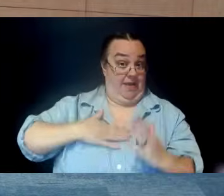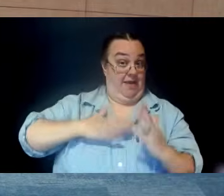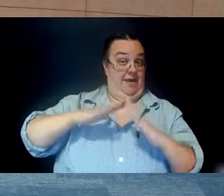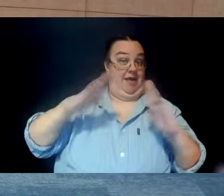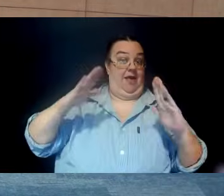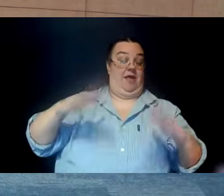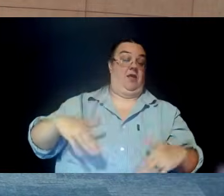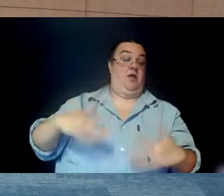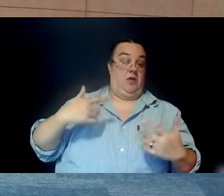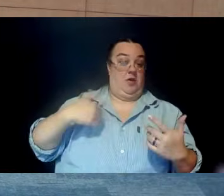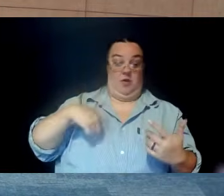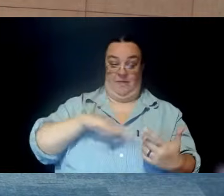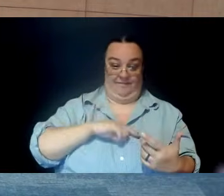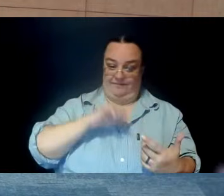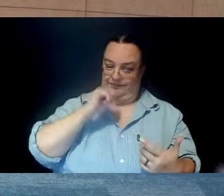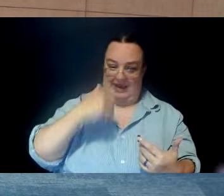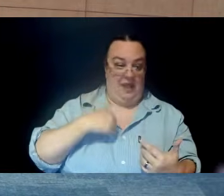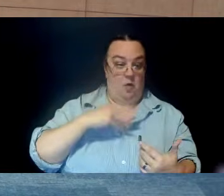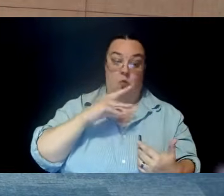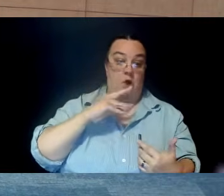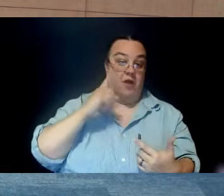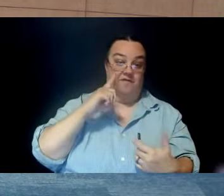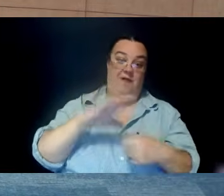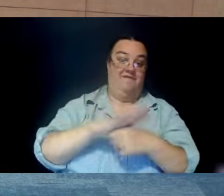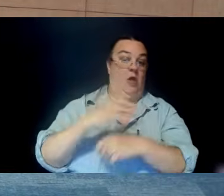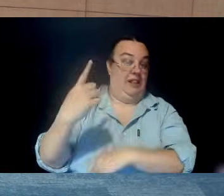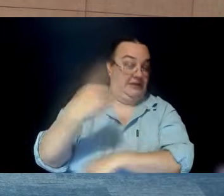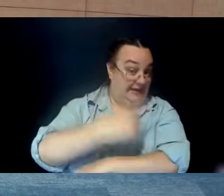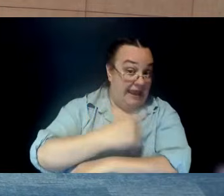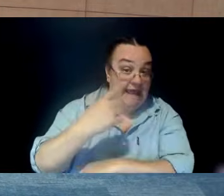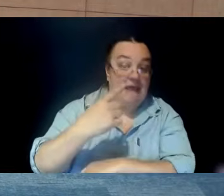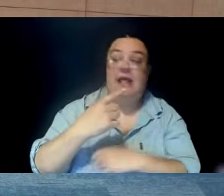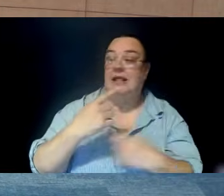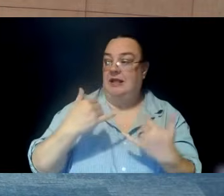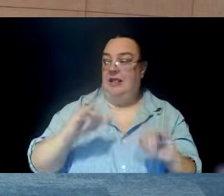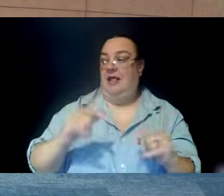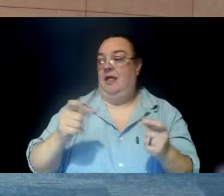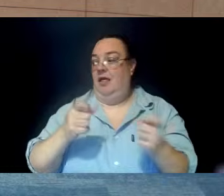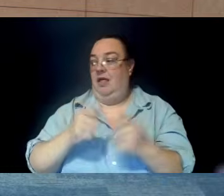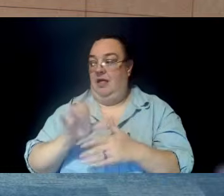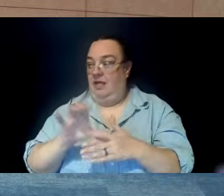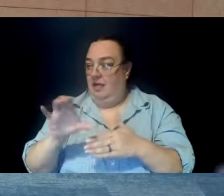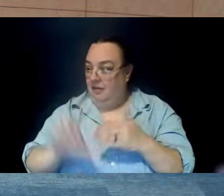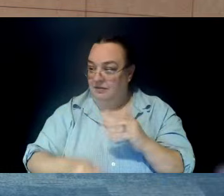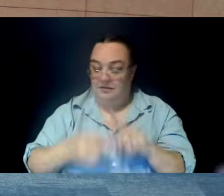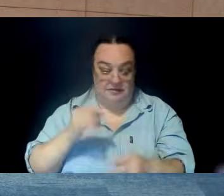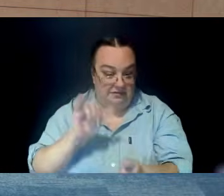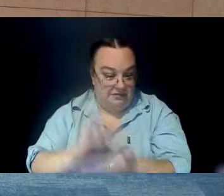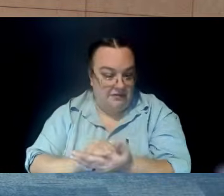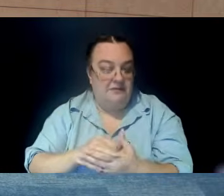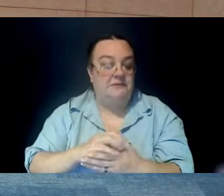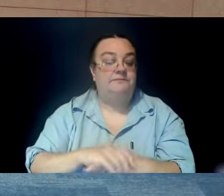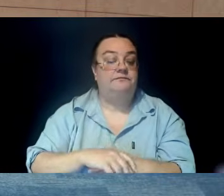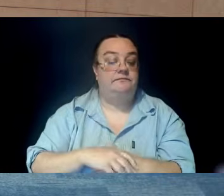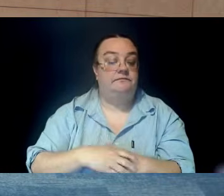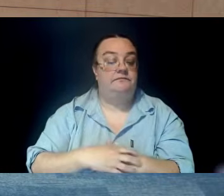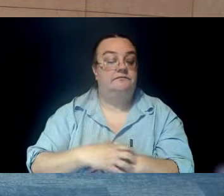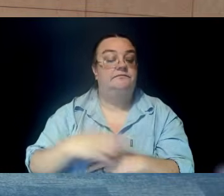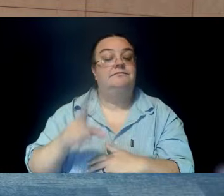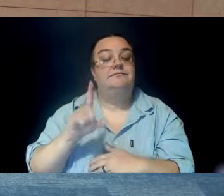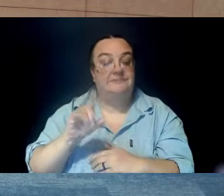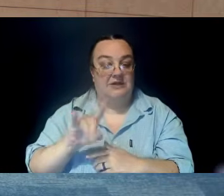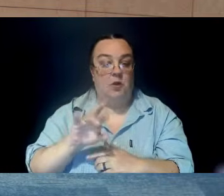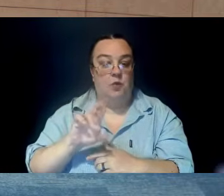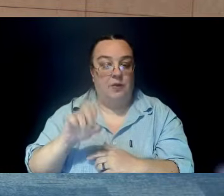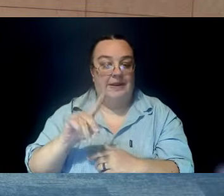without water for an entire day. So still dealing with the consequences of that. And they did repave it, but it's